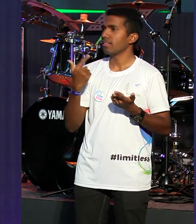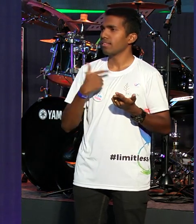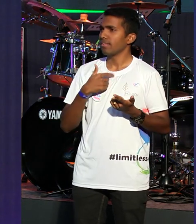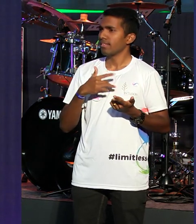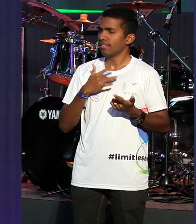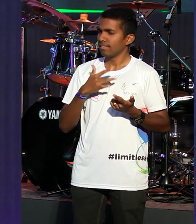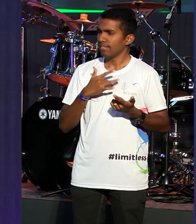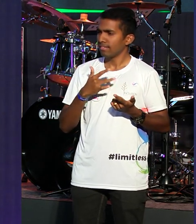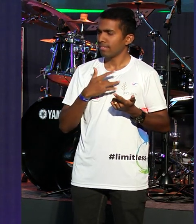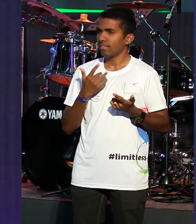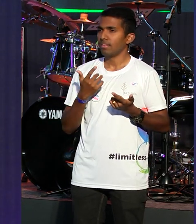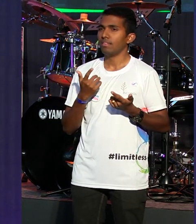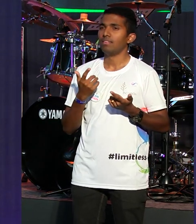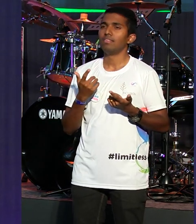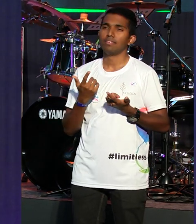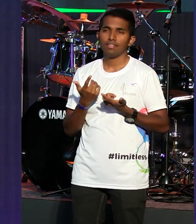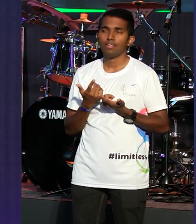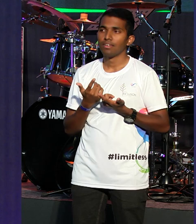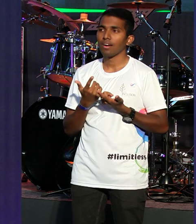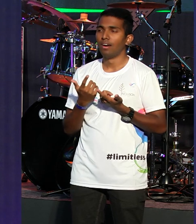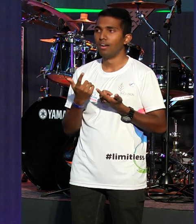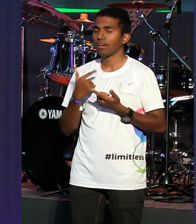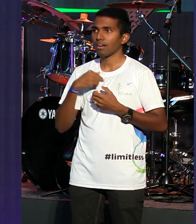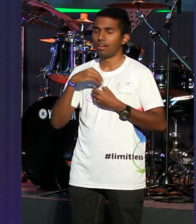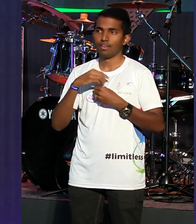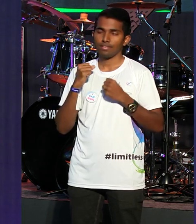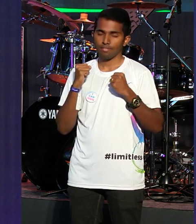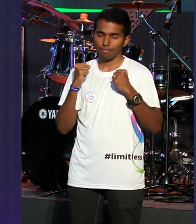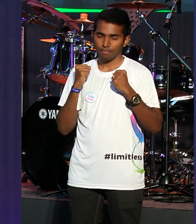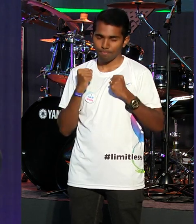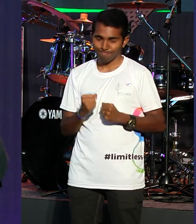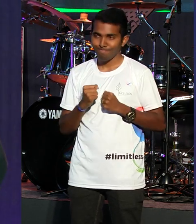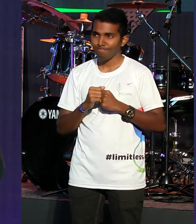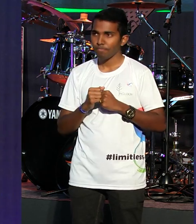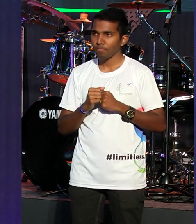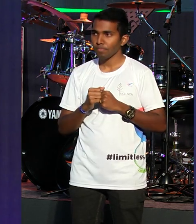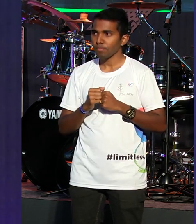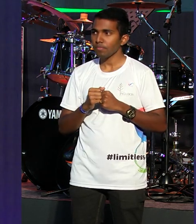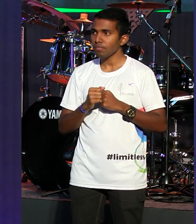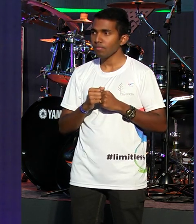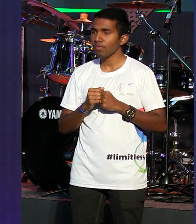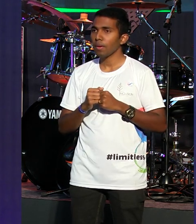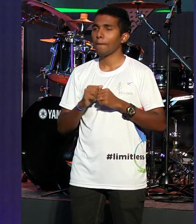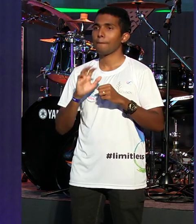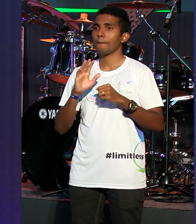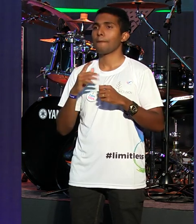my occasional stammering and all that. But his problem would have been if I had made a bad film, because he was the producer. So I sort of said to myself,